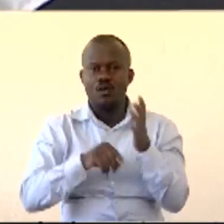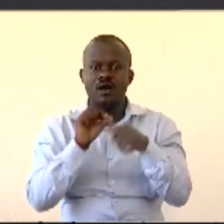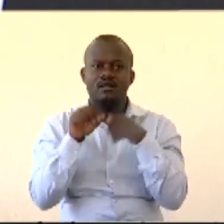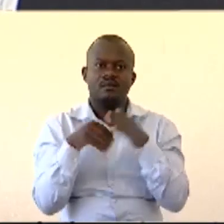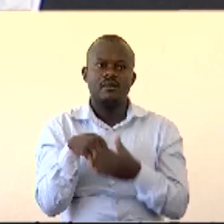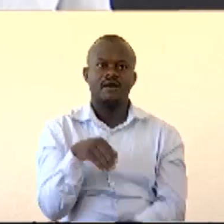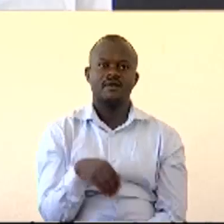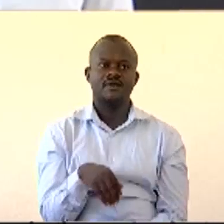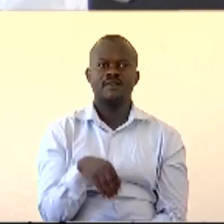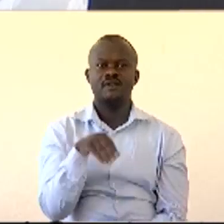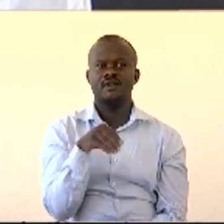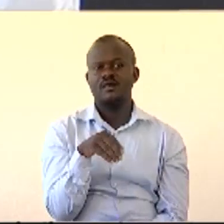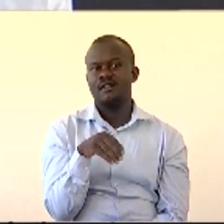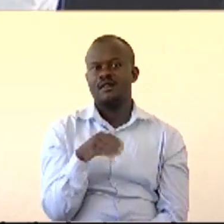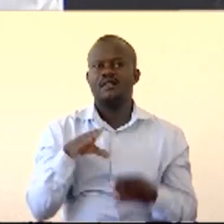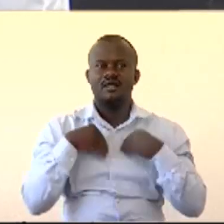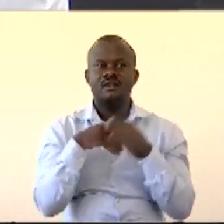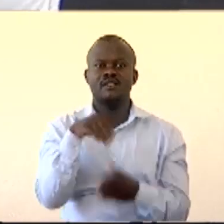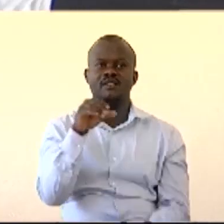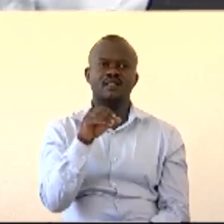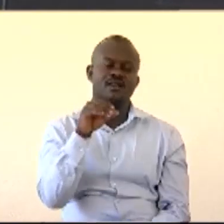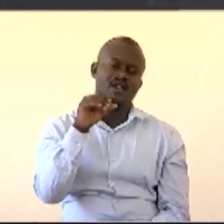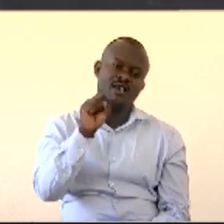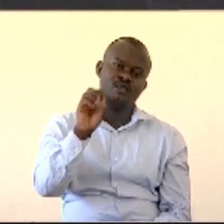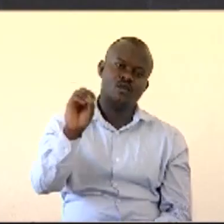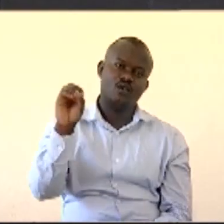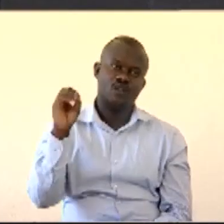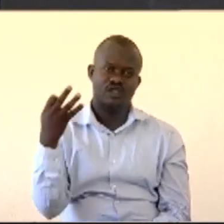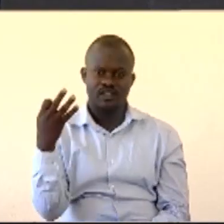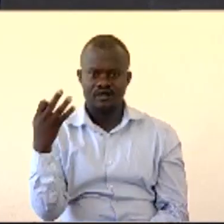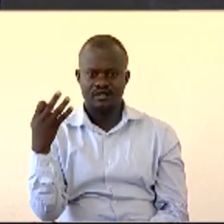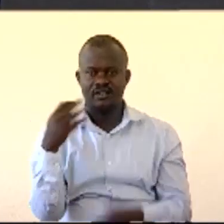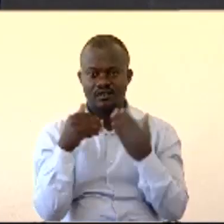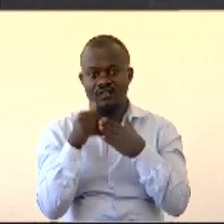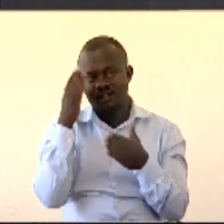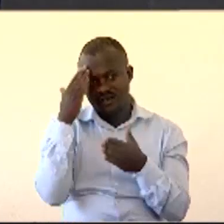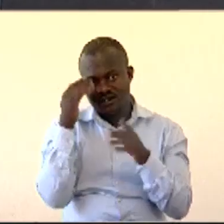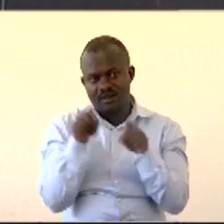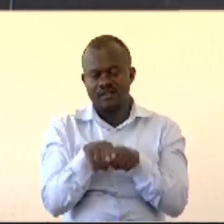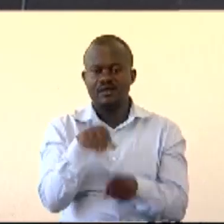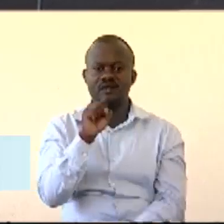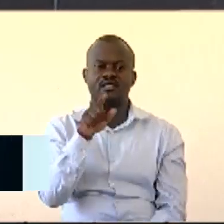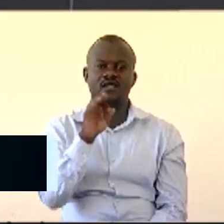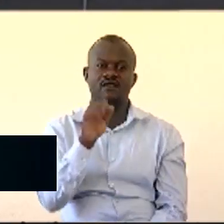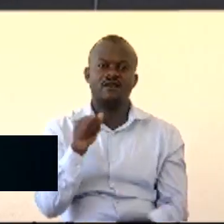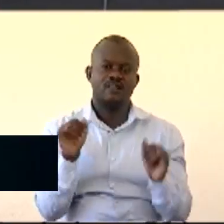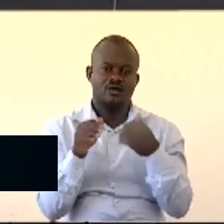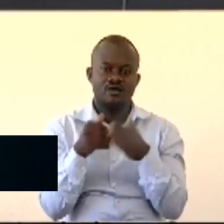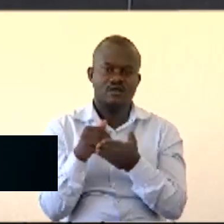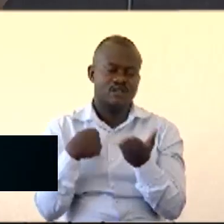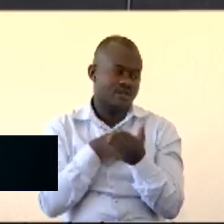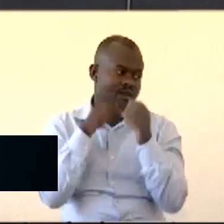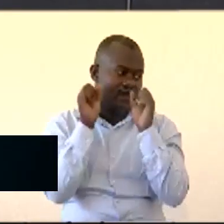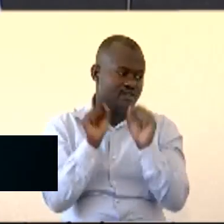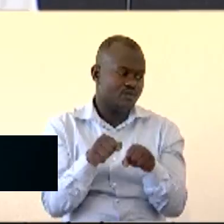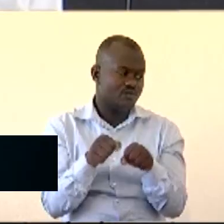sulfur dioxide? Let us see, can we calculate this? This one is commonly known as sulfur trioxide. Can you